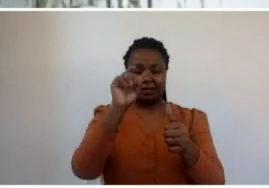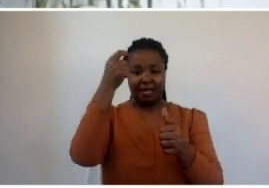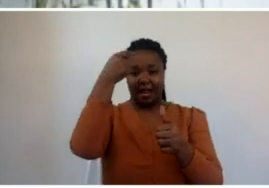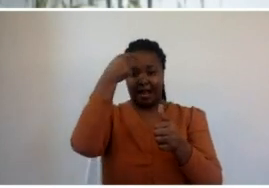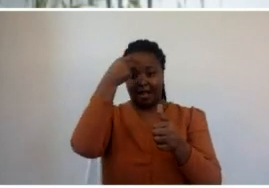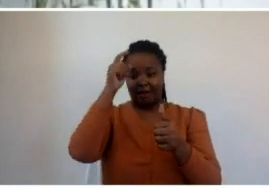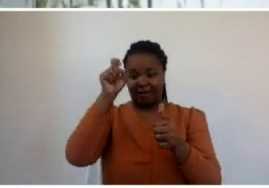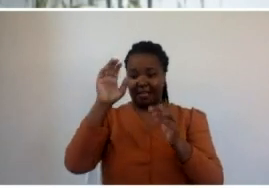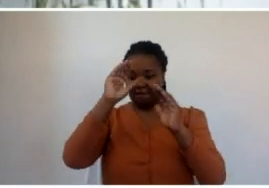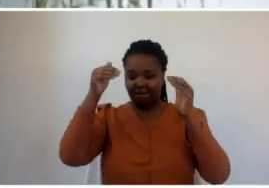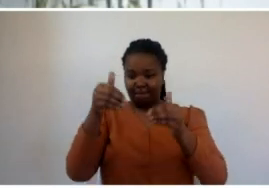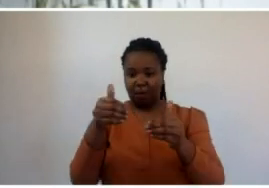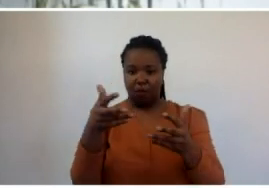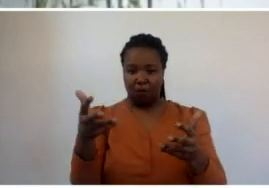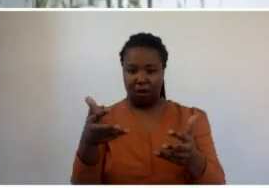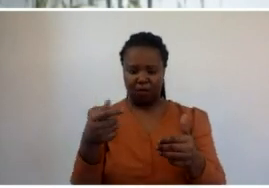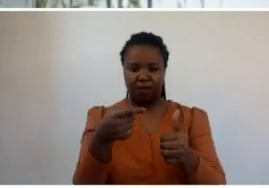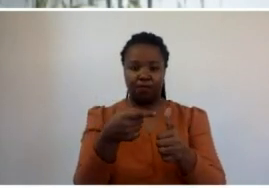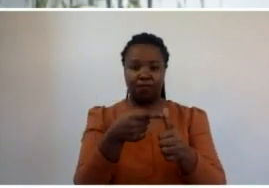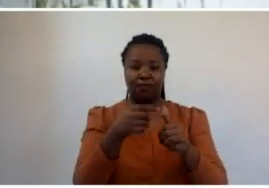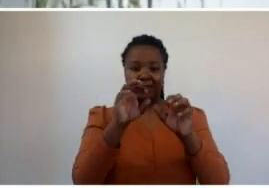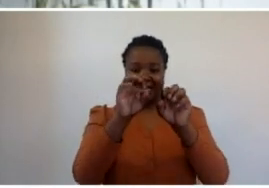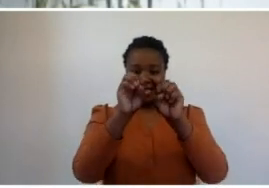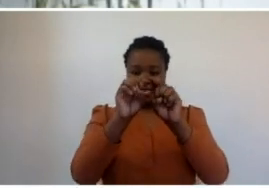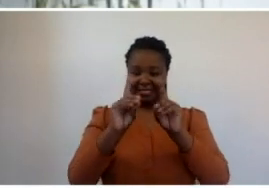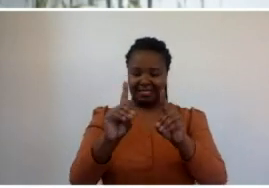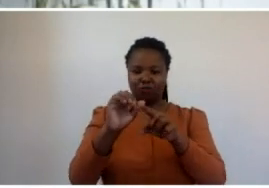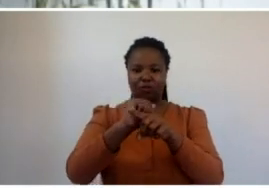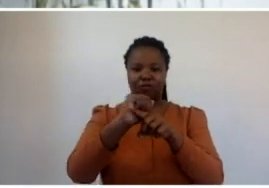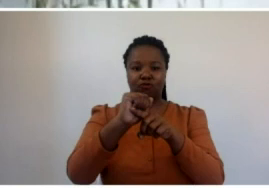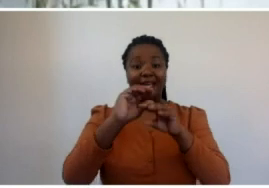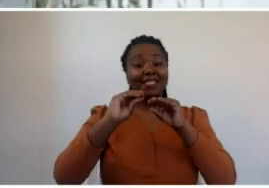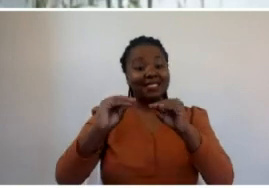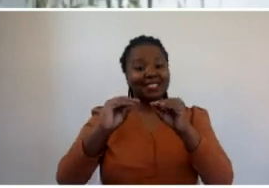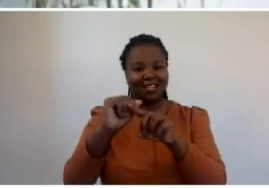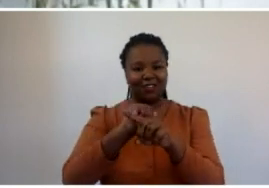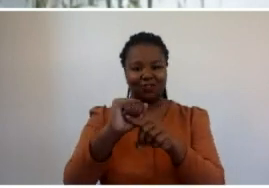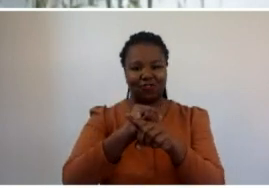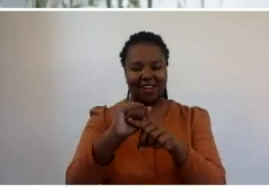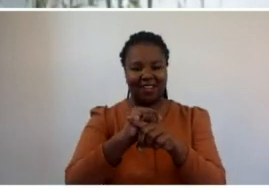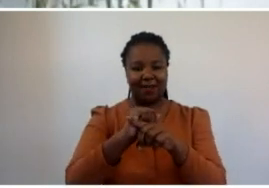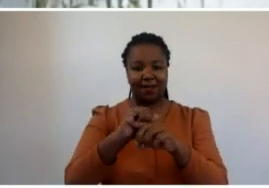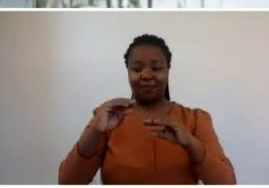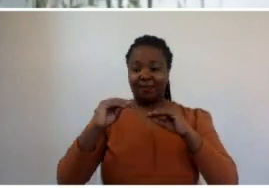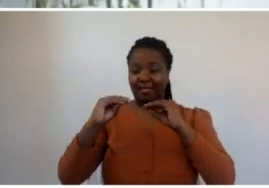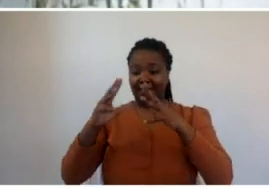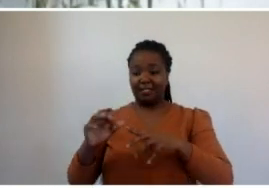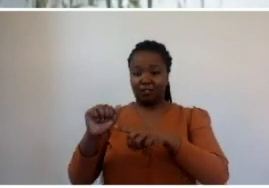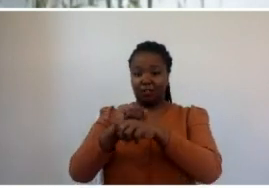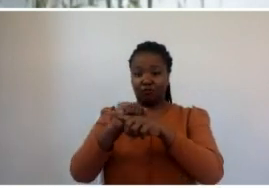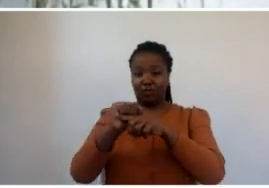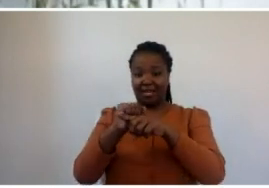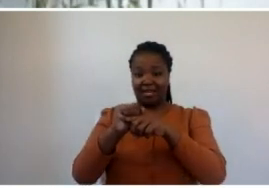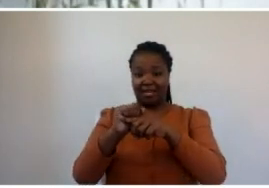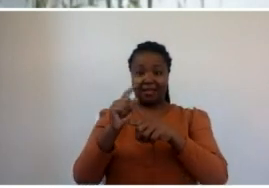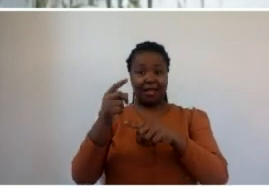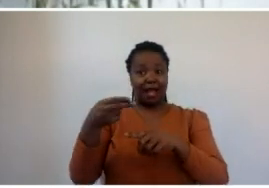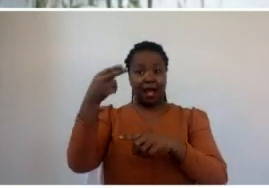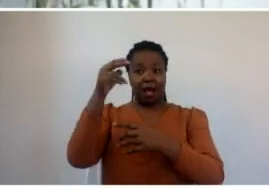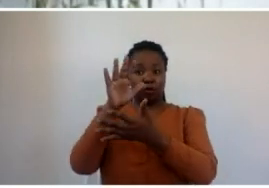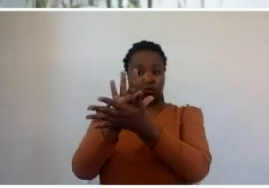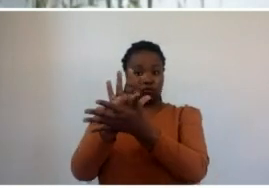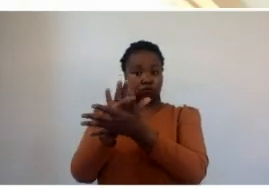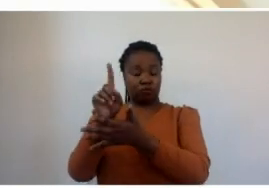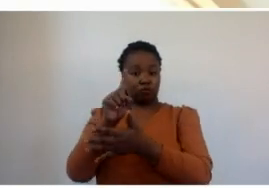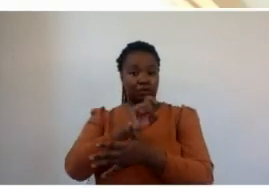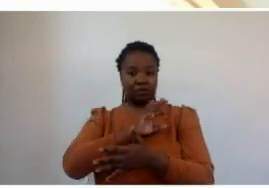would definitely focus on teacher training. I think if teachers and other school staff are not given the appropriate knowledge and skills